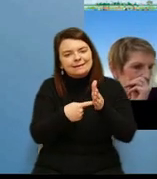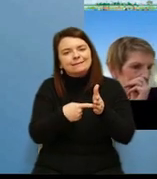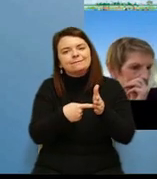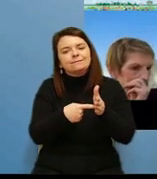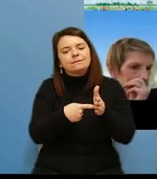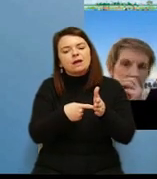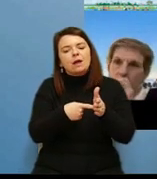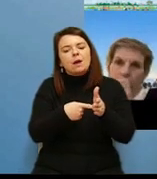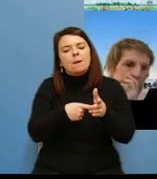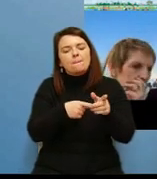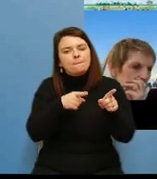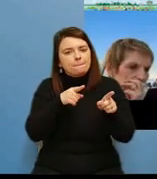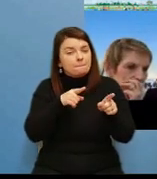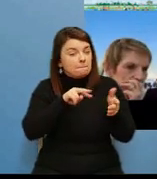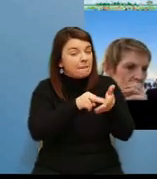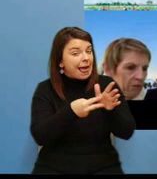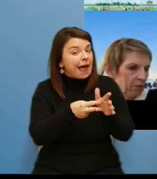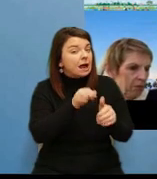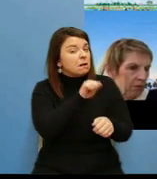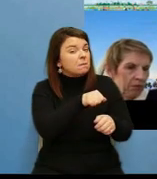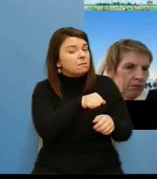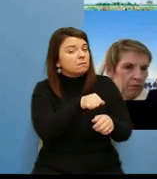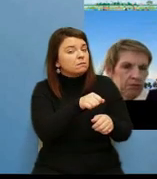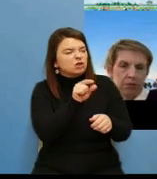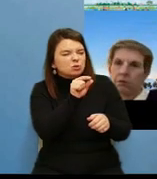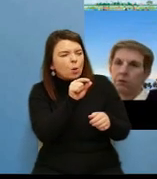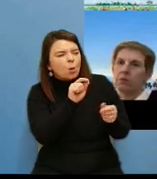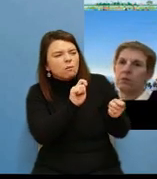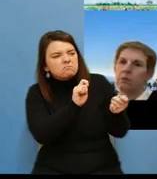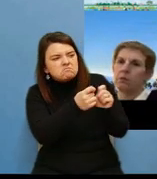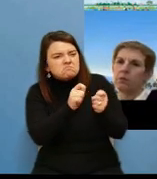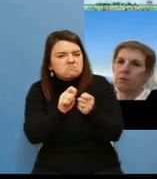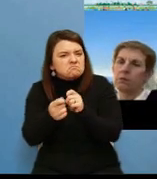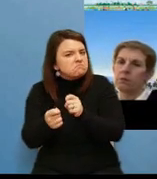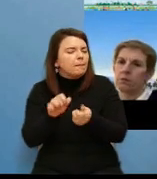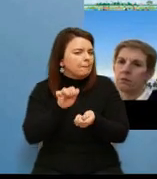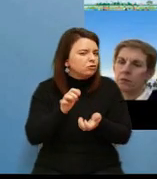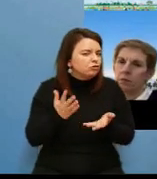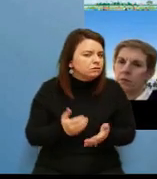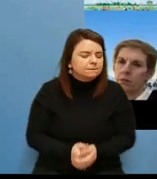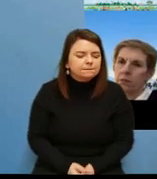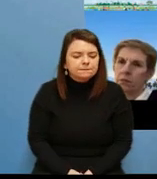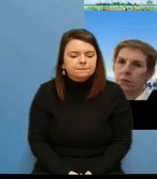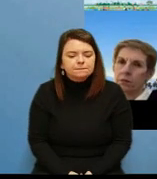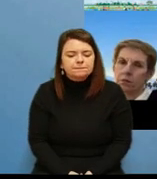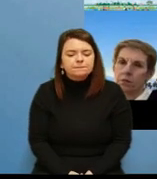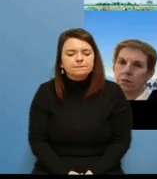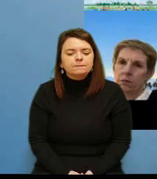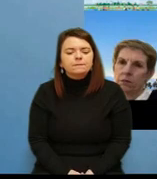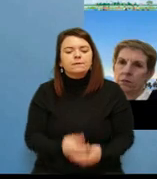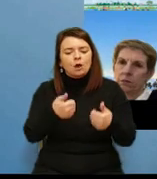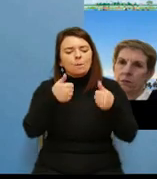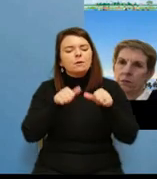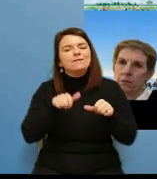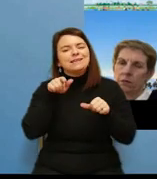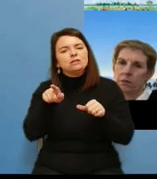System Development Fund. Again, this key area of investment is still showing predominantly on plan, but with a few small favourable variances to